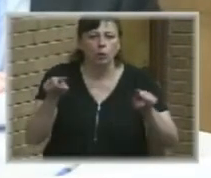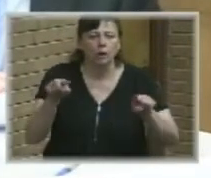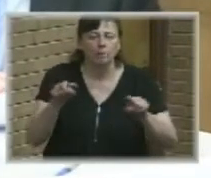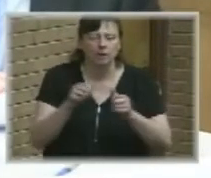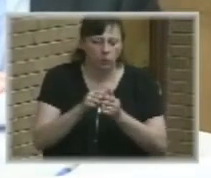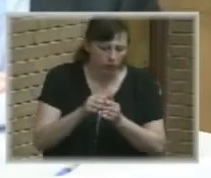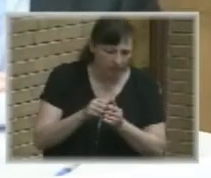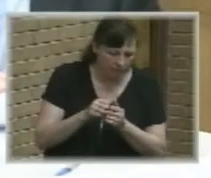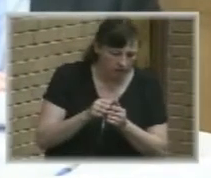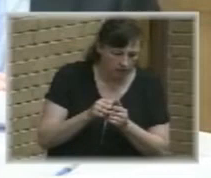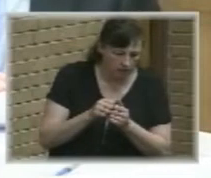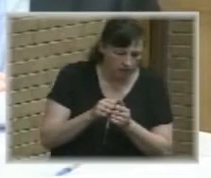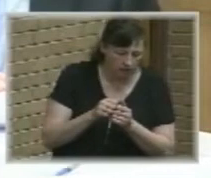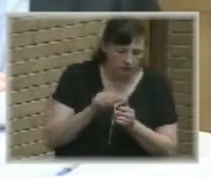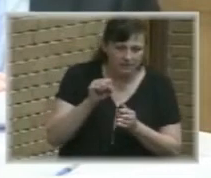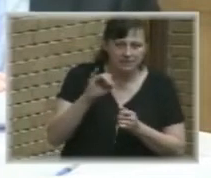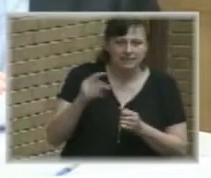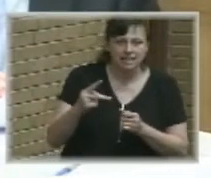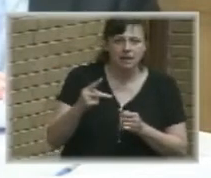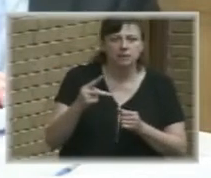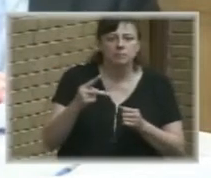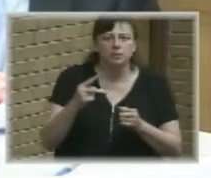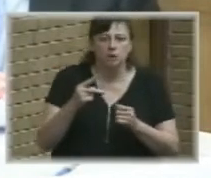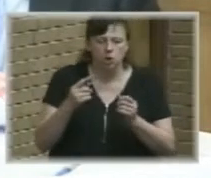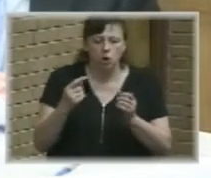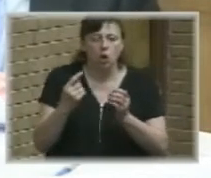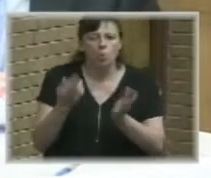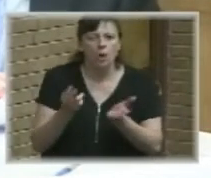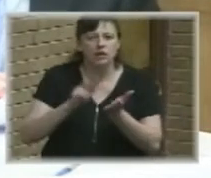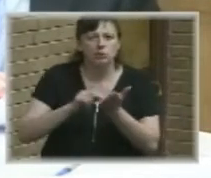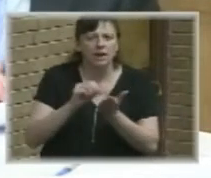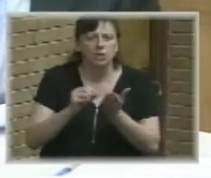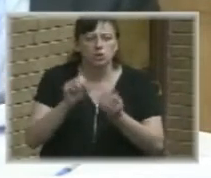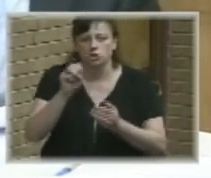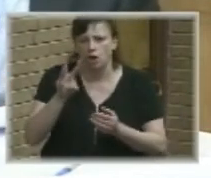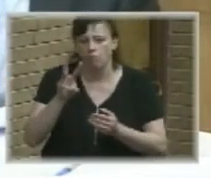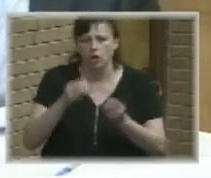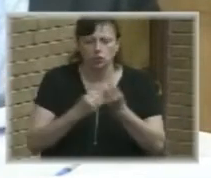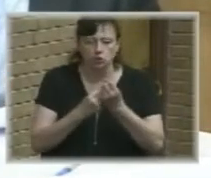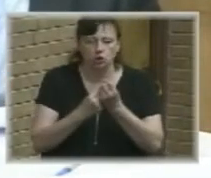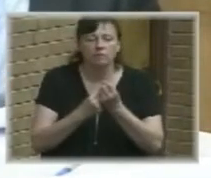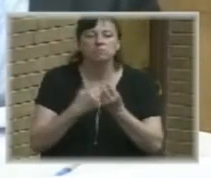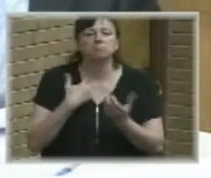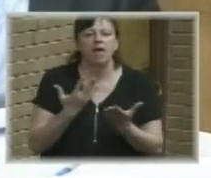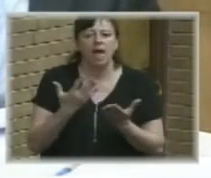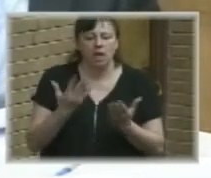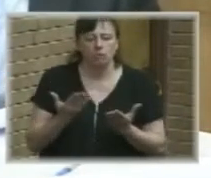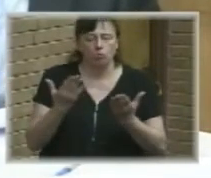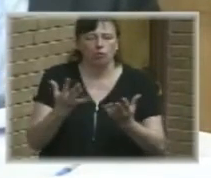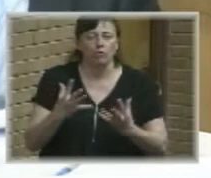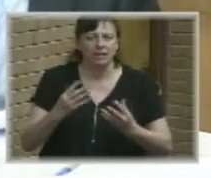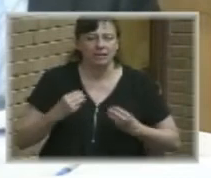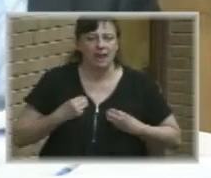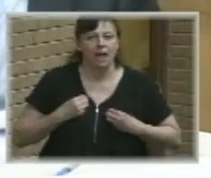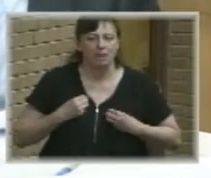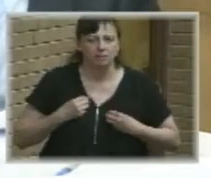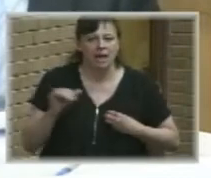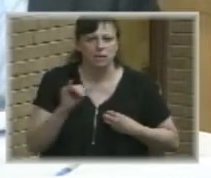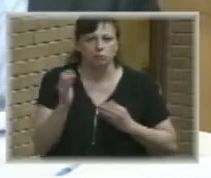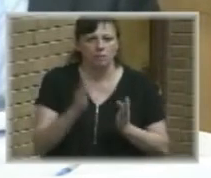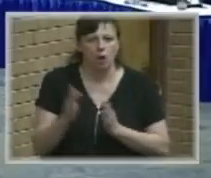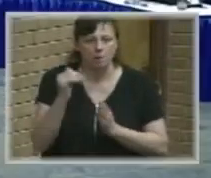Civic Plus for registration software support and services. I move we adopt the resolution as prepared by the attorney to the